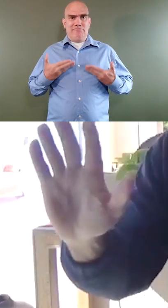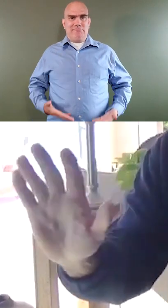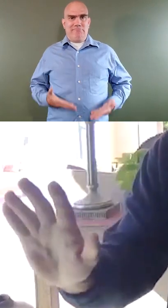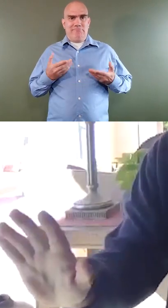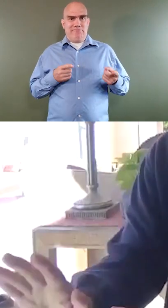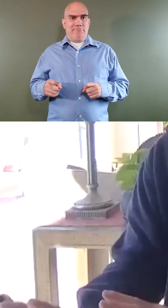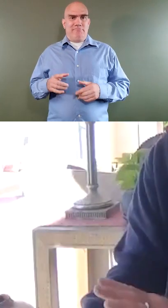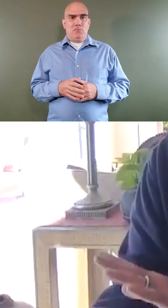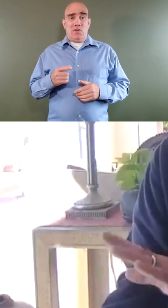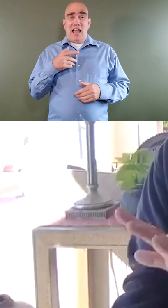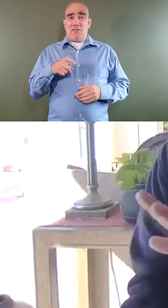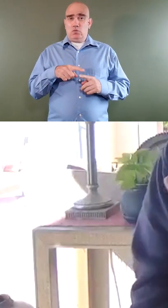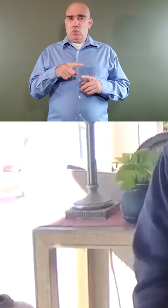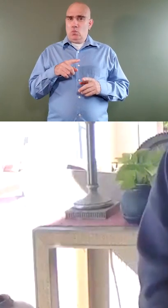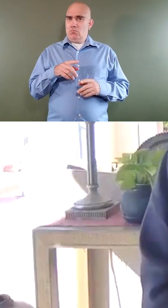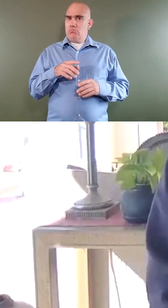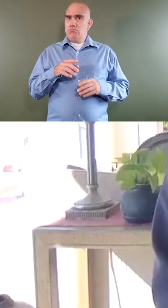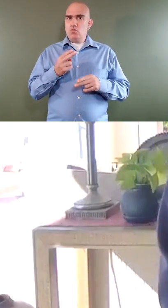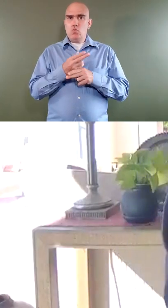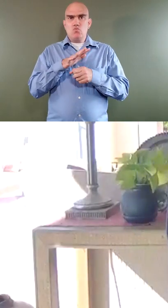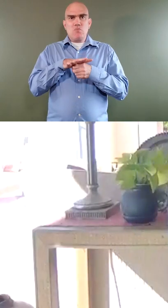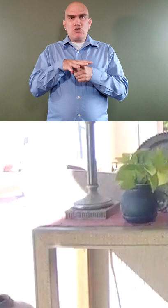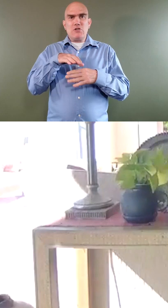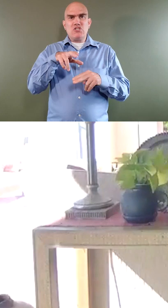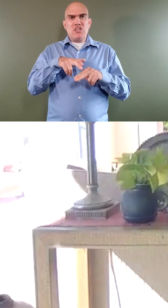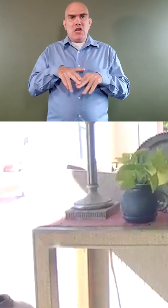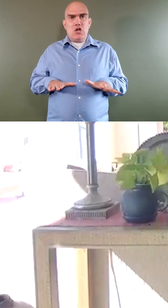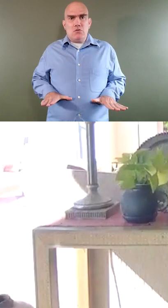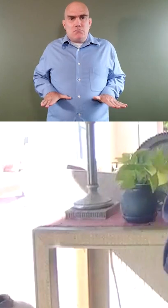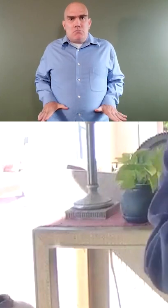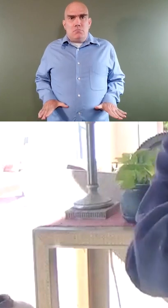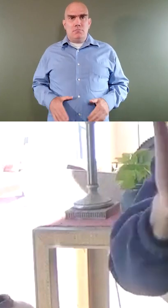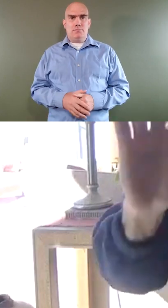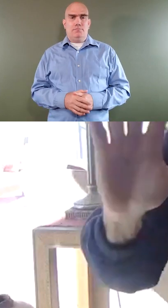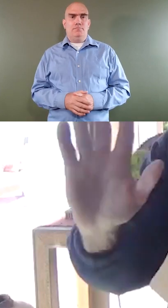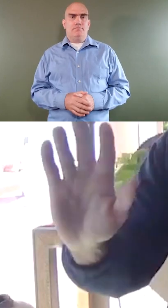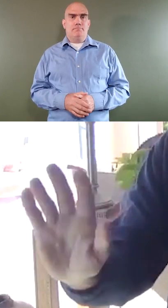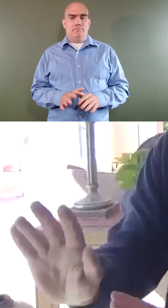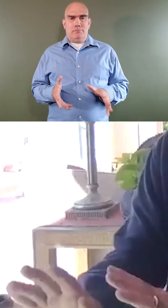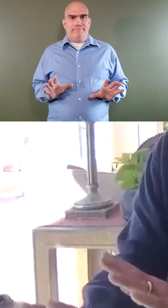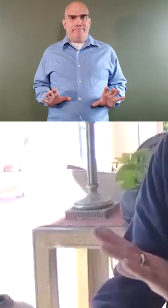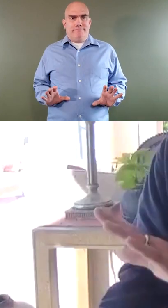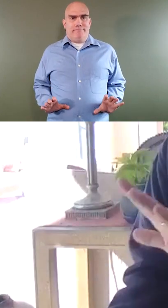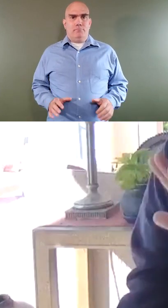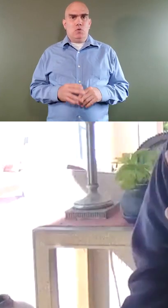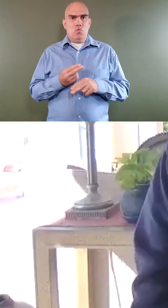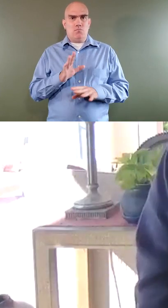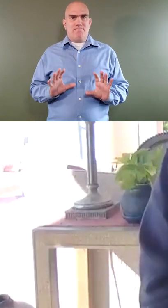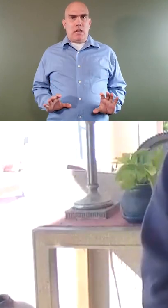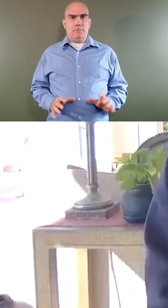to apply these pressures into your chair using your butt.